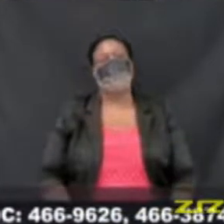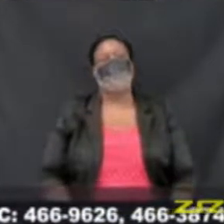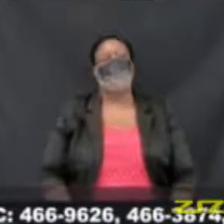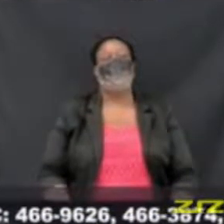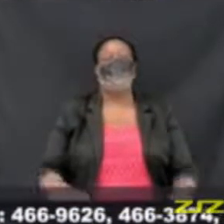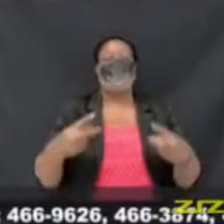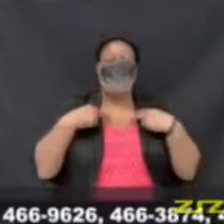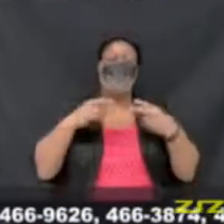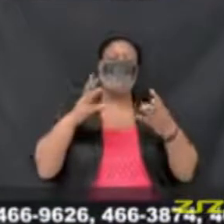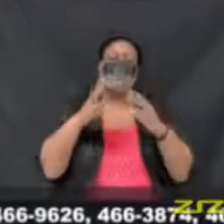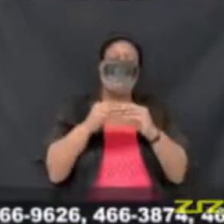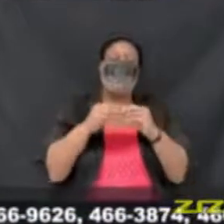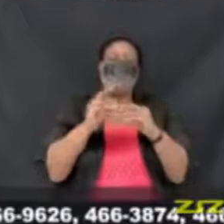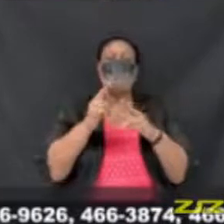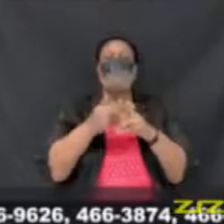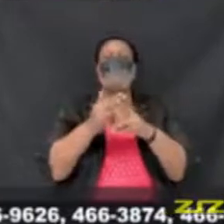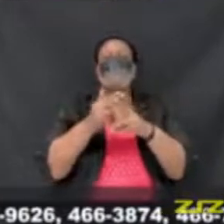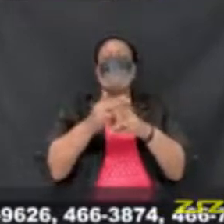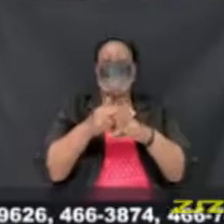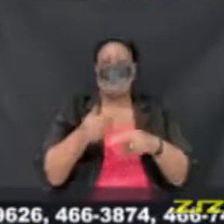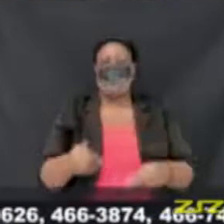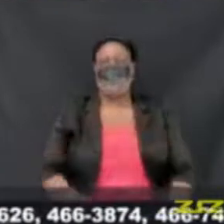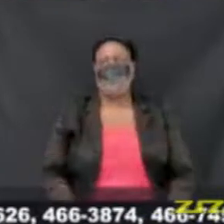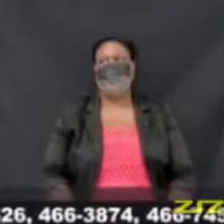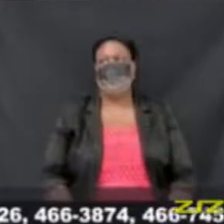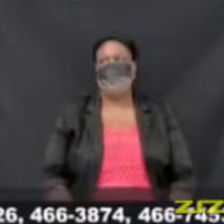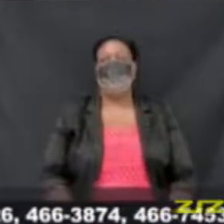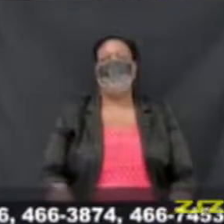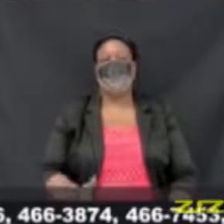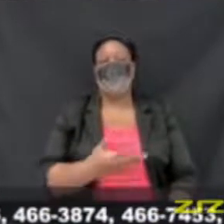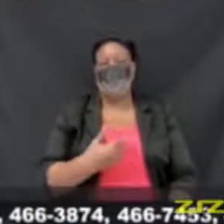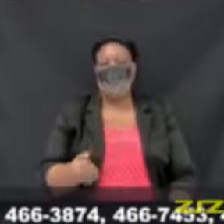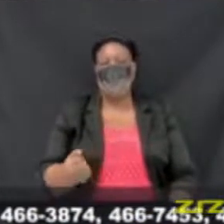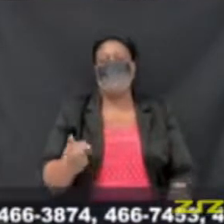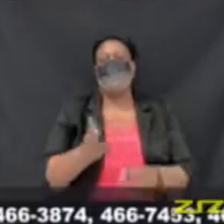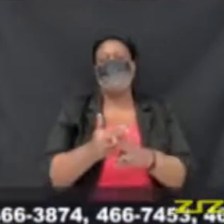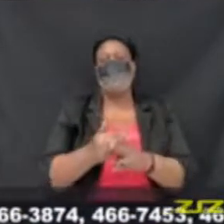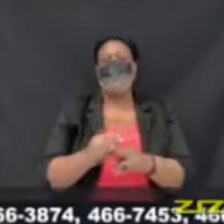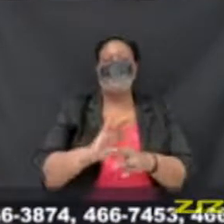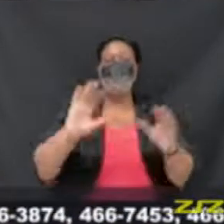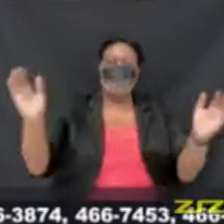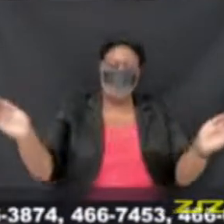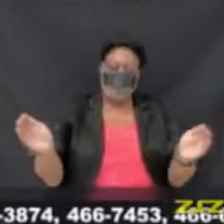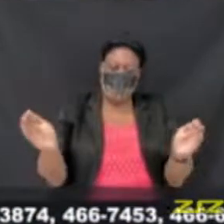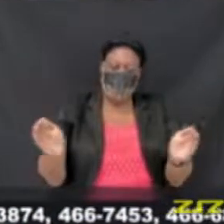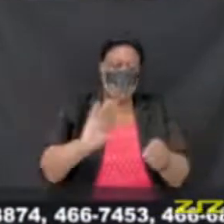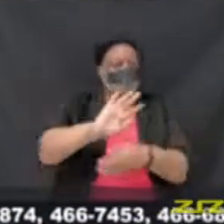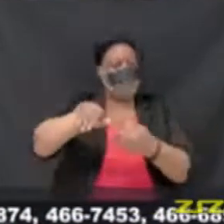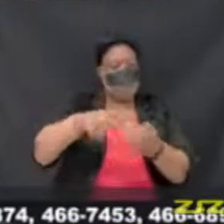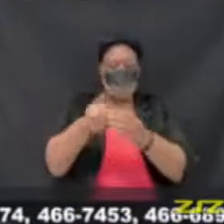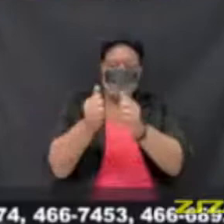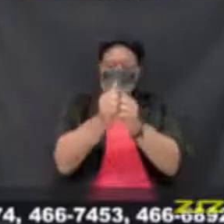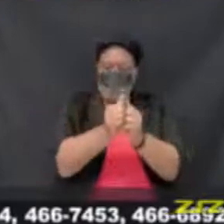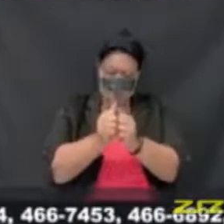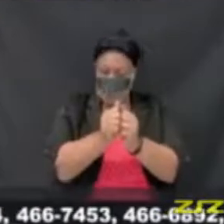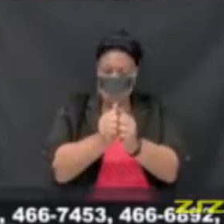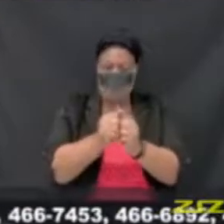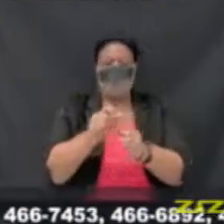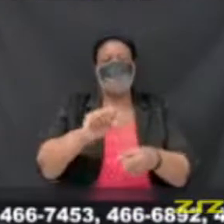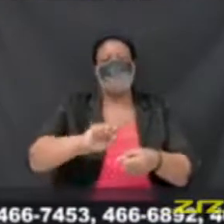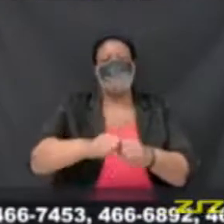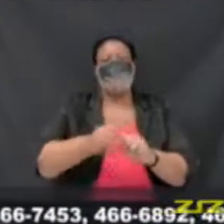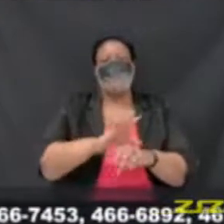fraternities here in St. Kitts and Nevis. And then we're going to bring everybody collectively together so that we could actually formulate the